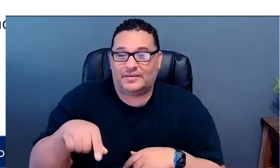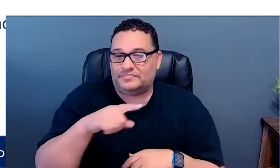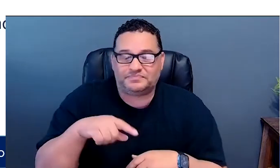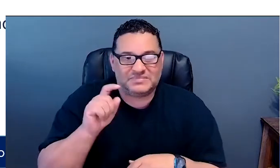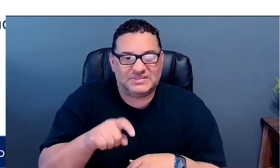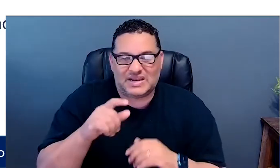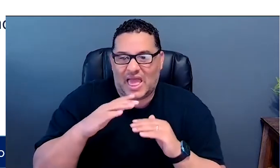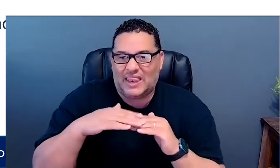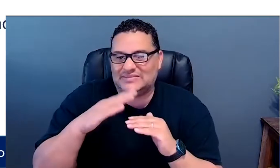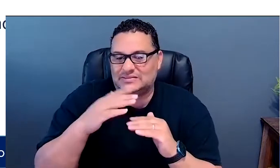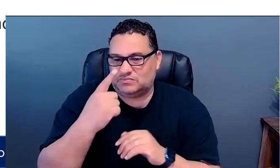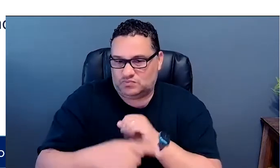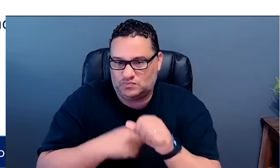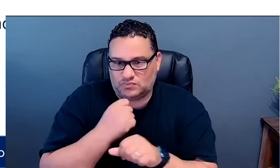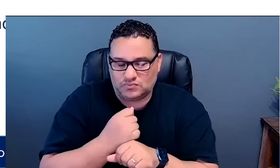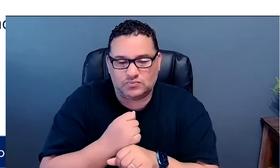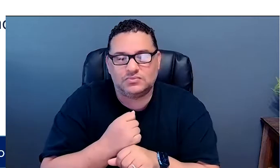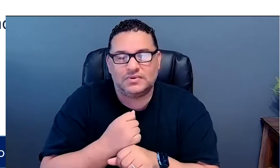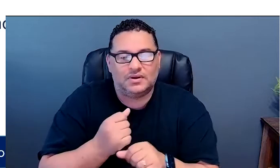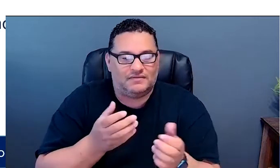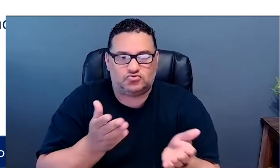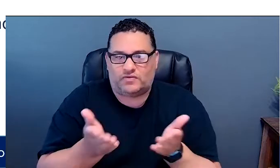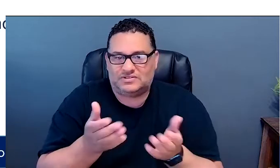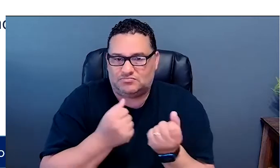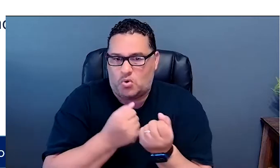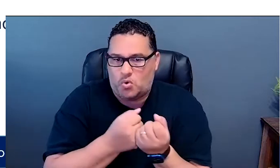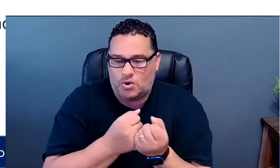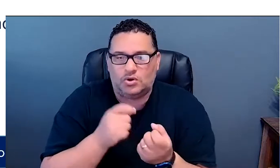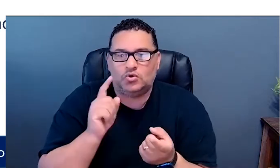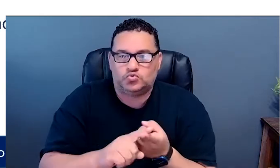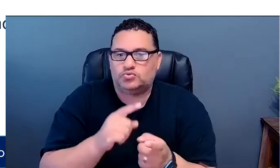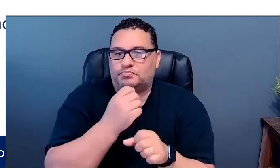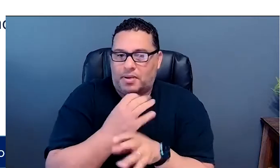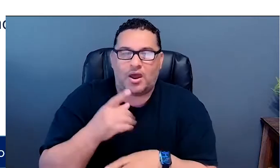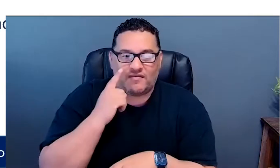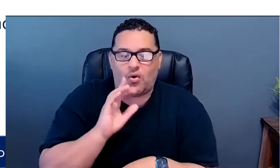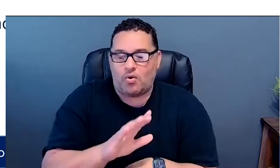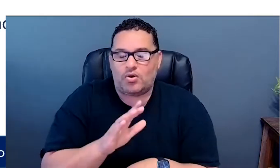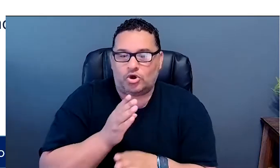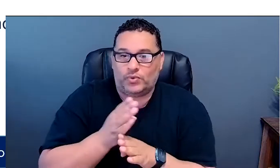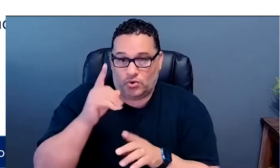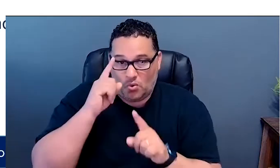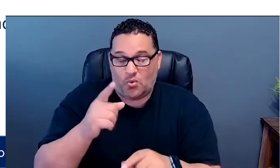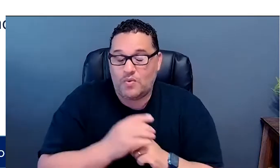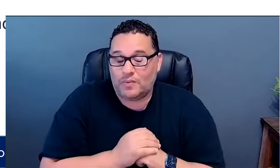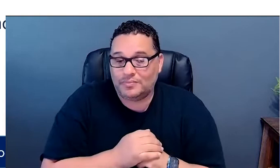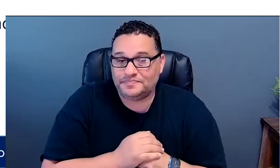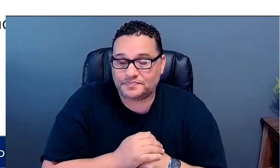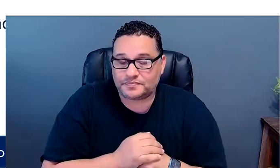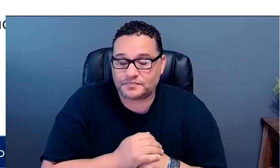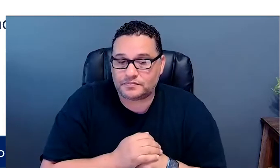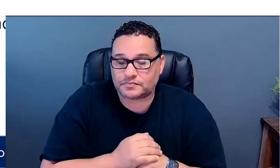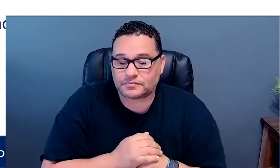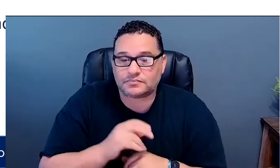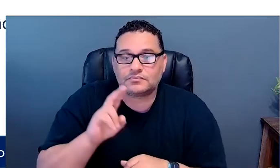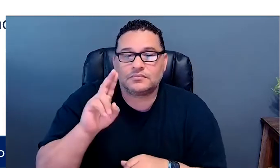at least a year's worth of services in order to prepare for their career goal, perhaps unless they attended